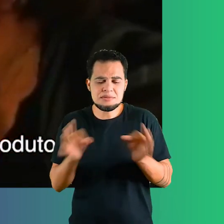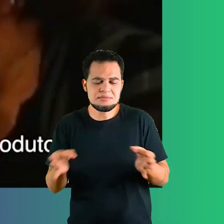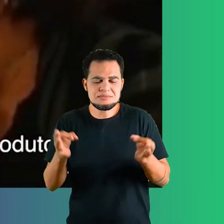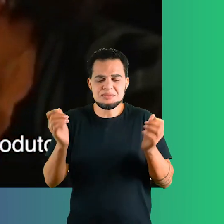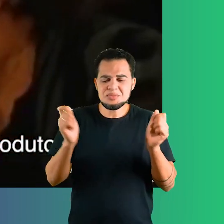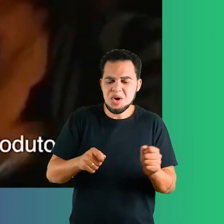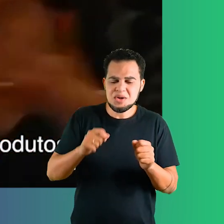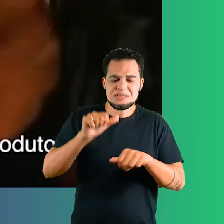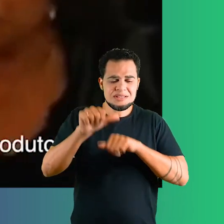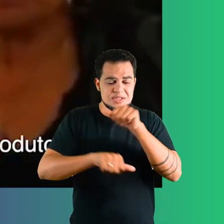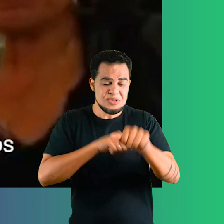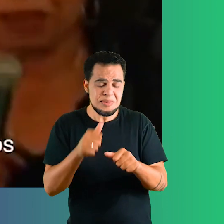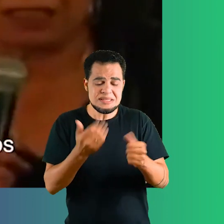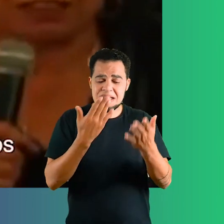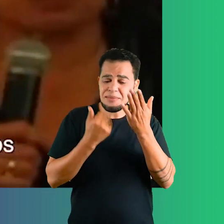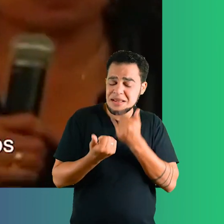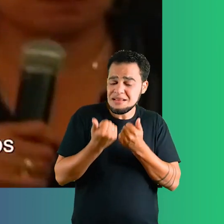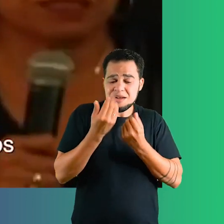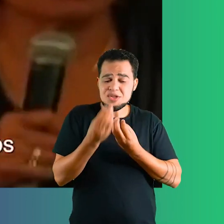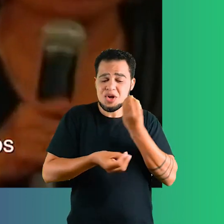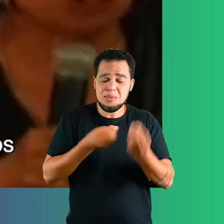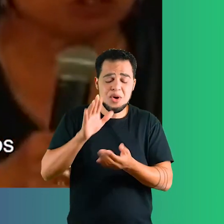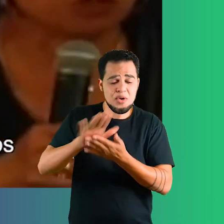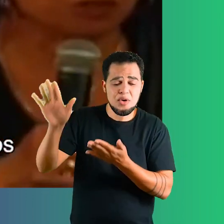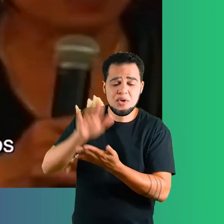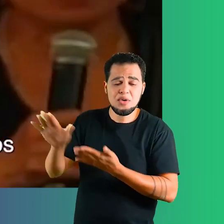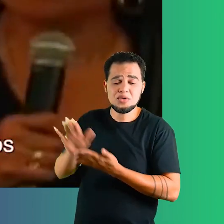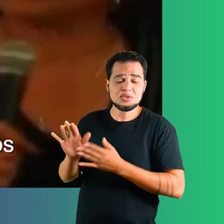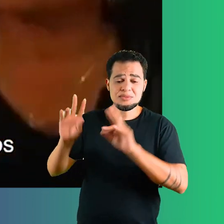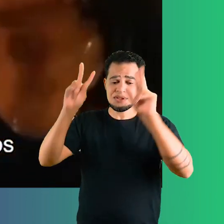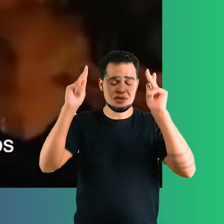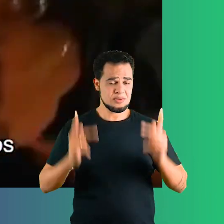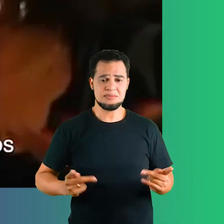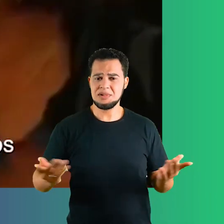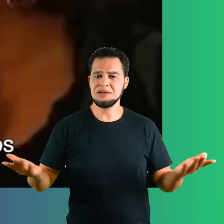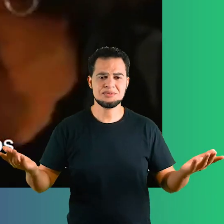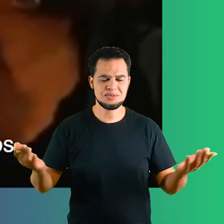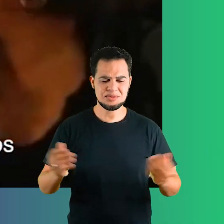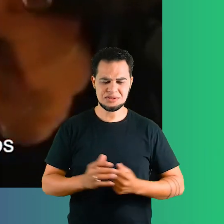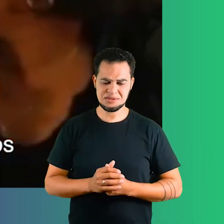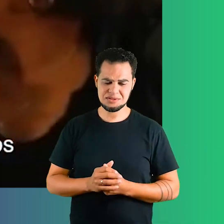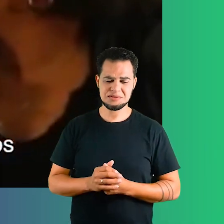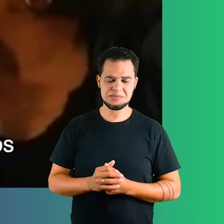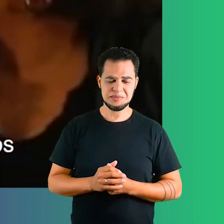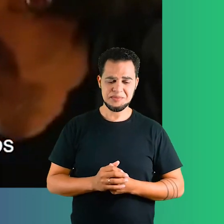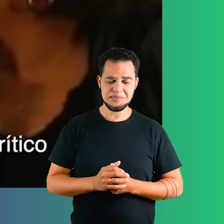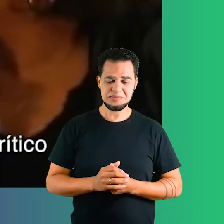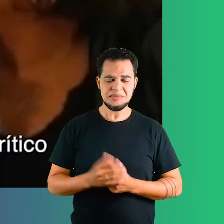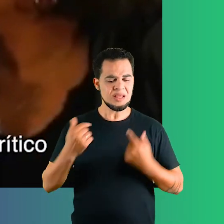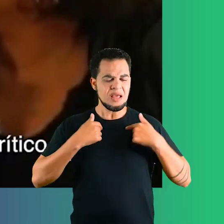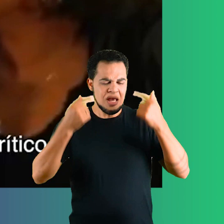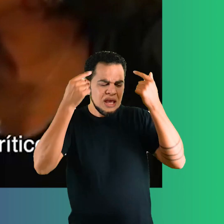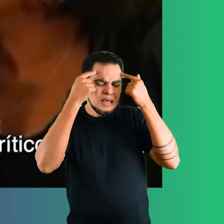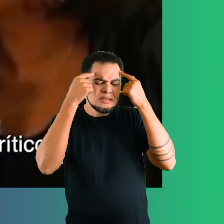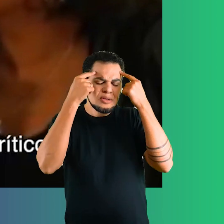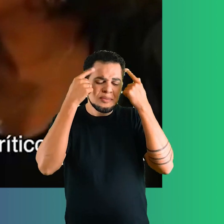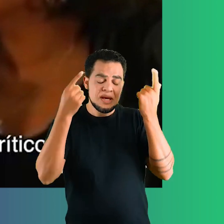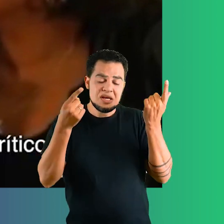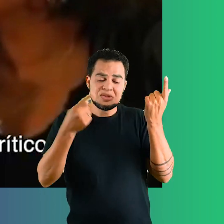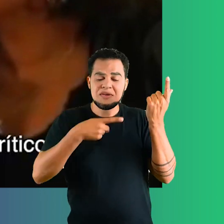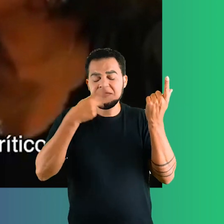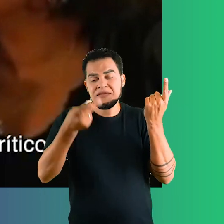to become food products to be consumed by human beings. And I think